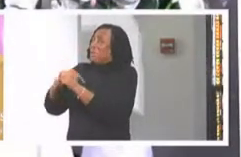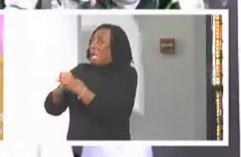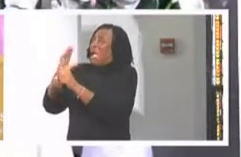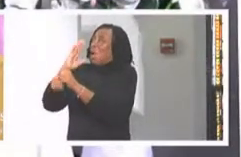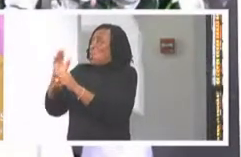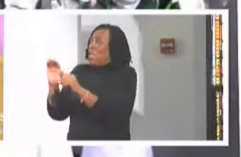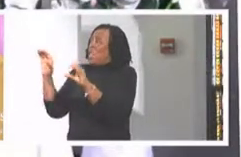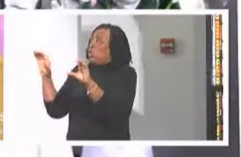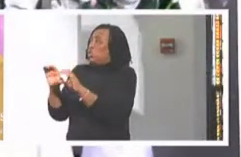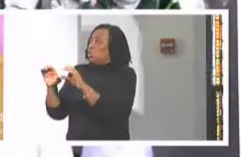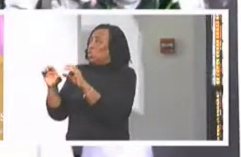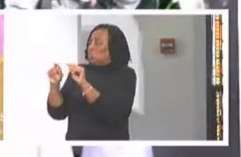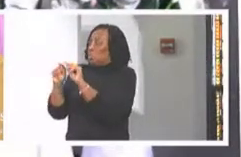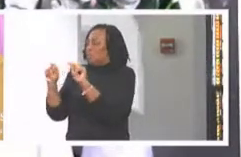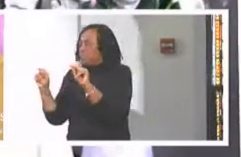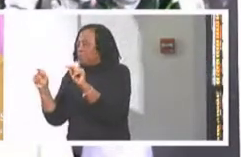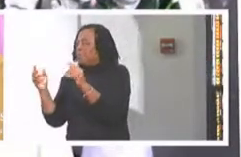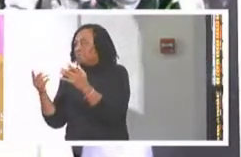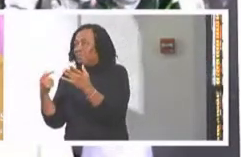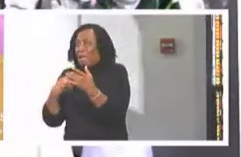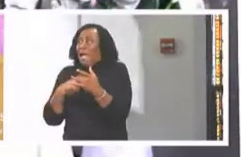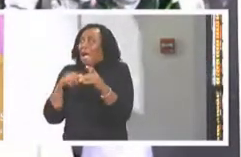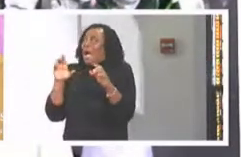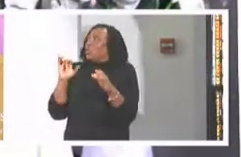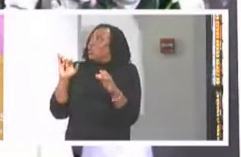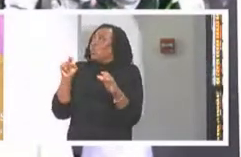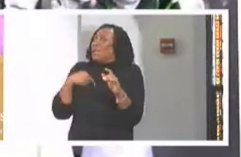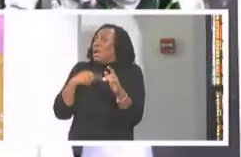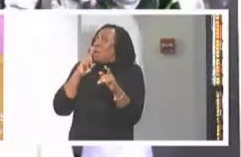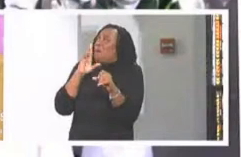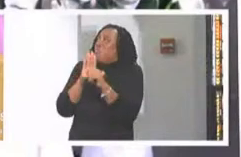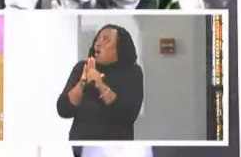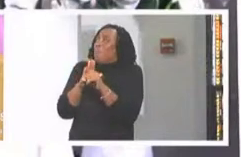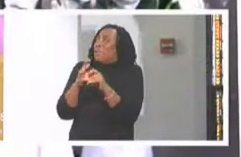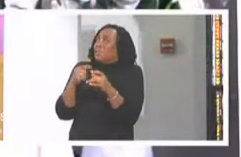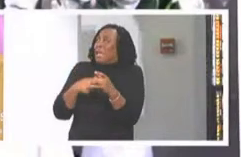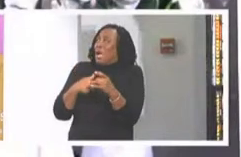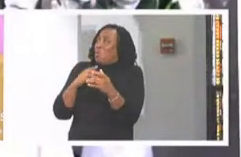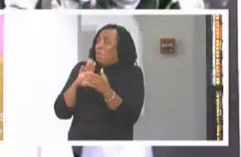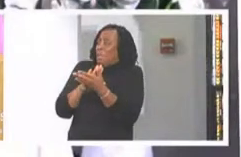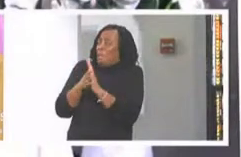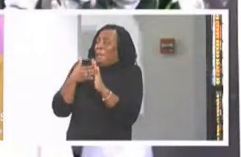blank. I'll do it, Lord. I'll do it. I'll be that person.